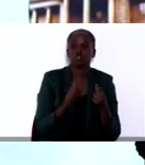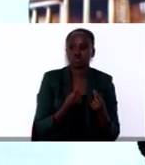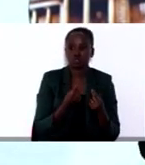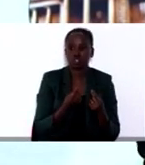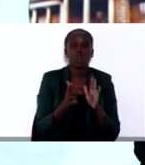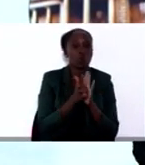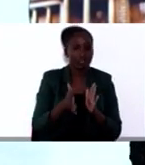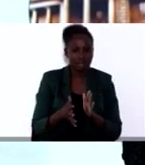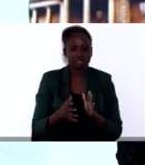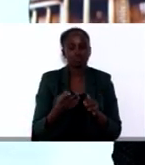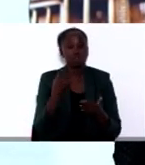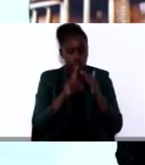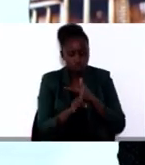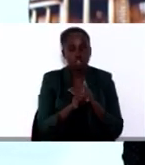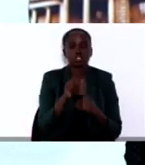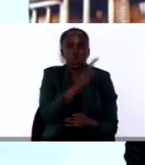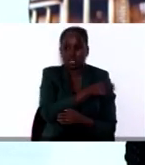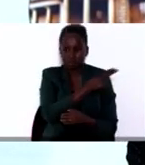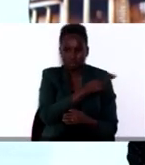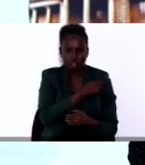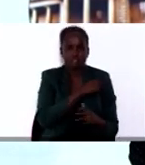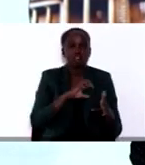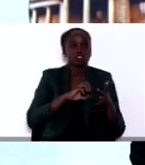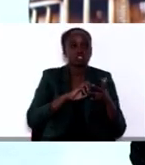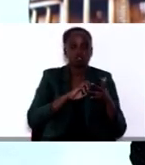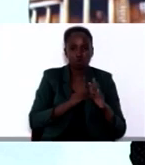our hospitals trying to enlist people